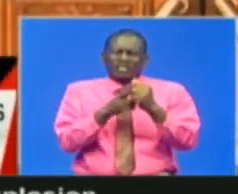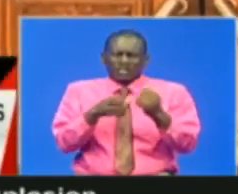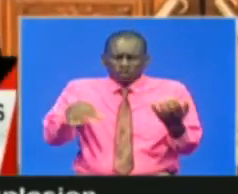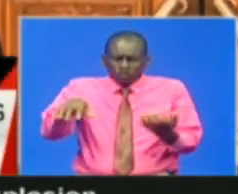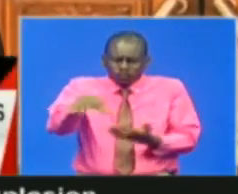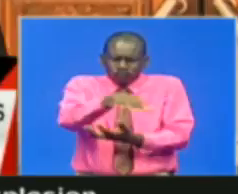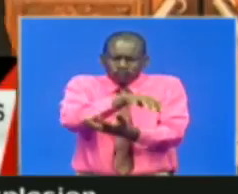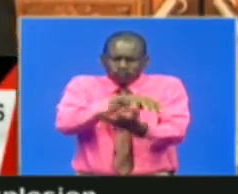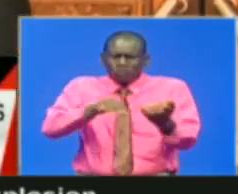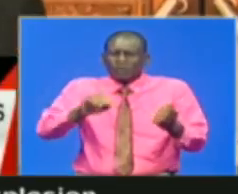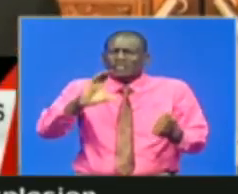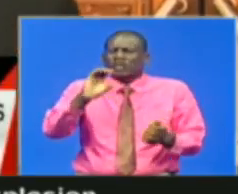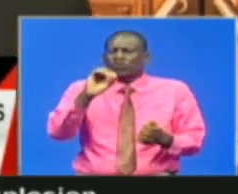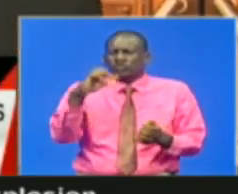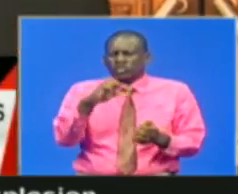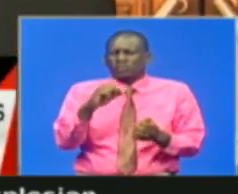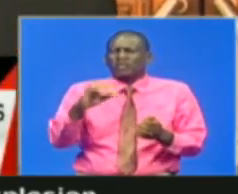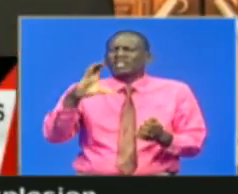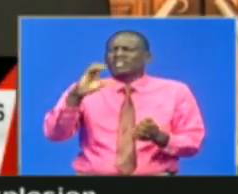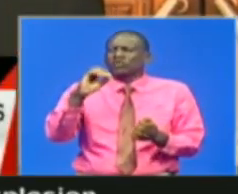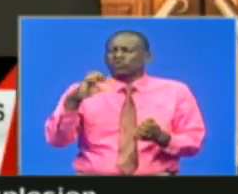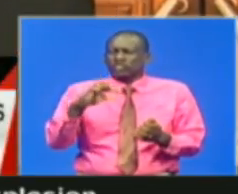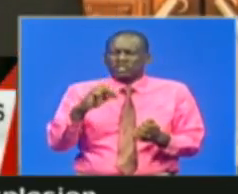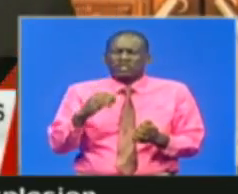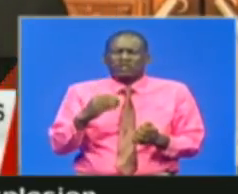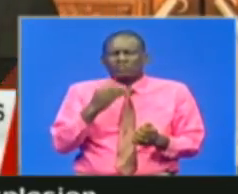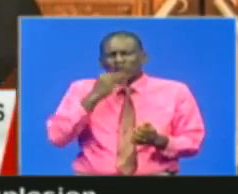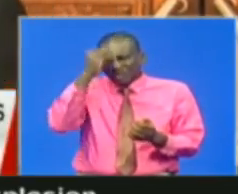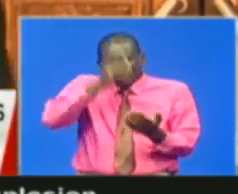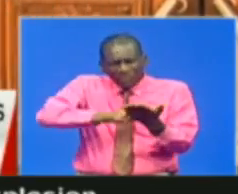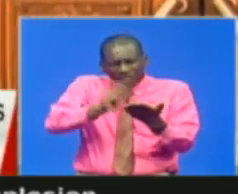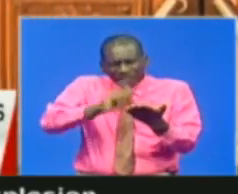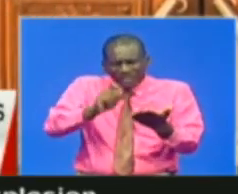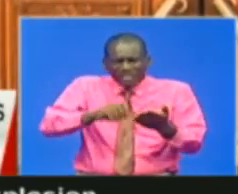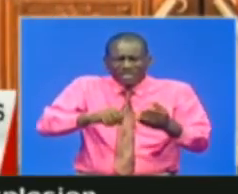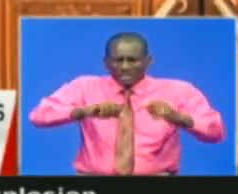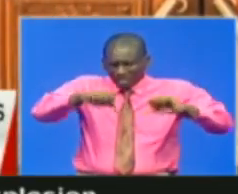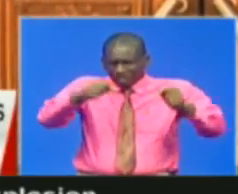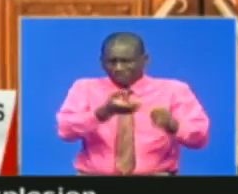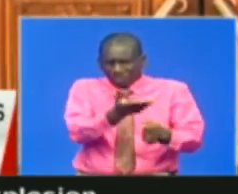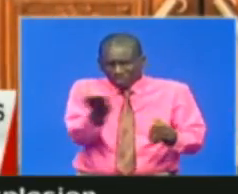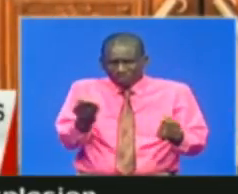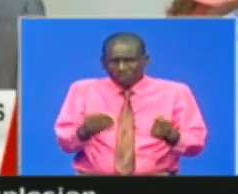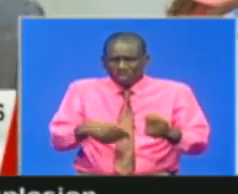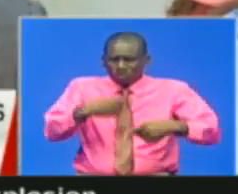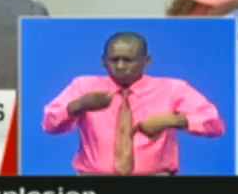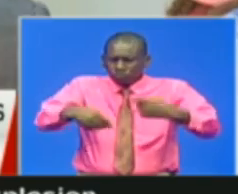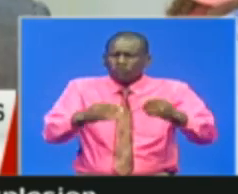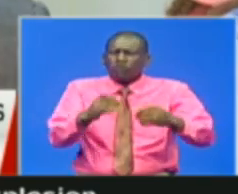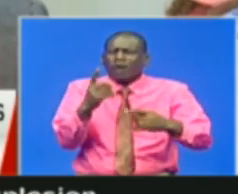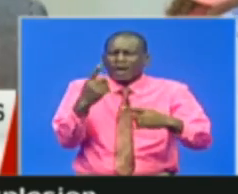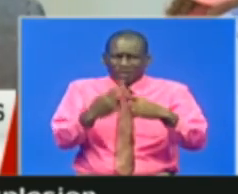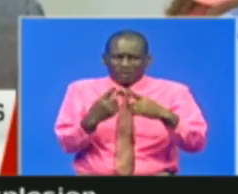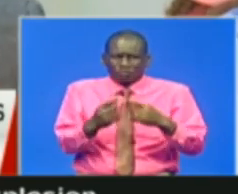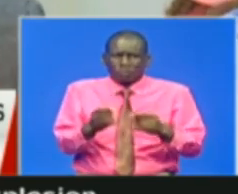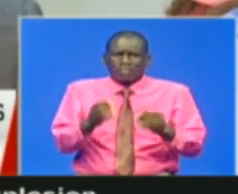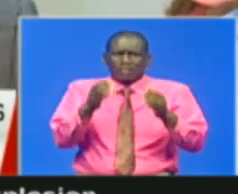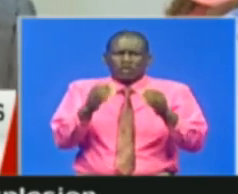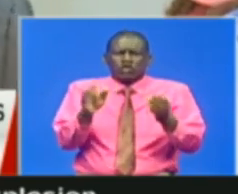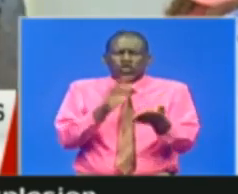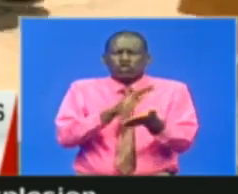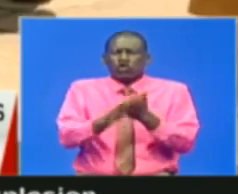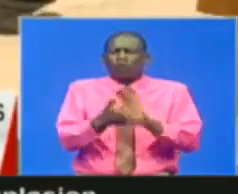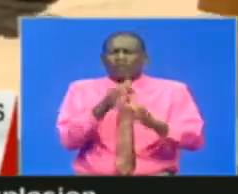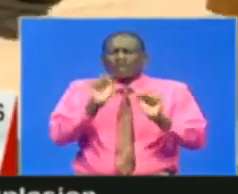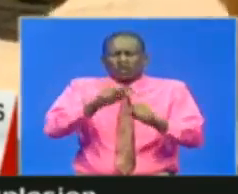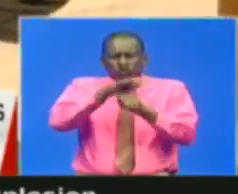COG. Yeah? The COG purported to be signing a collective bargaining agreement with them. They went through the process for more than a year. Someone cannot take nurses for a ride